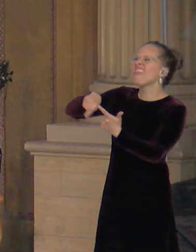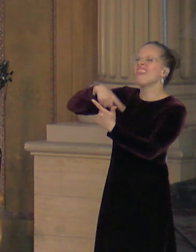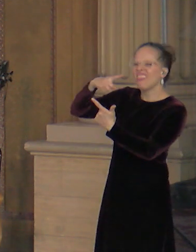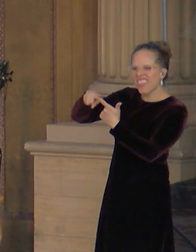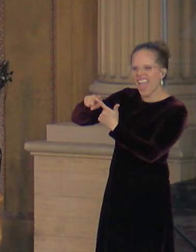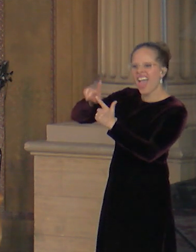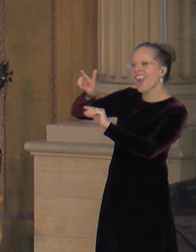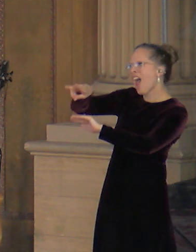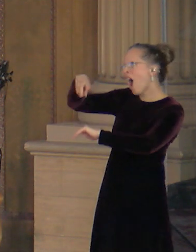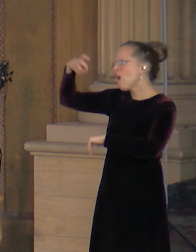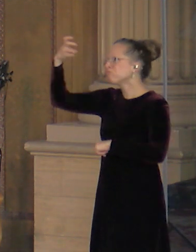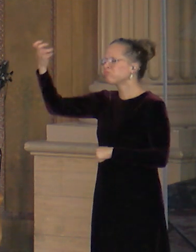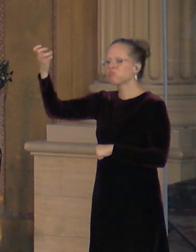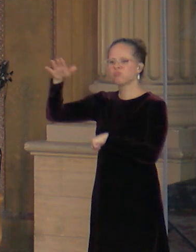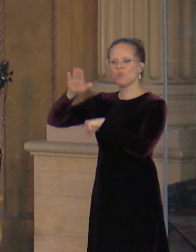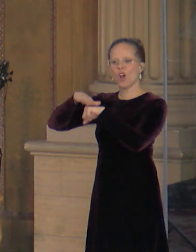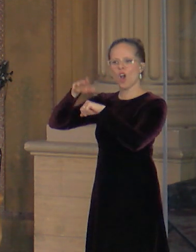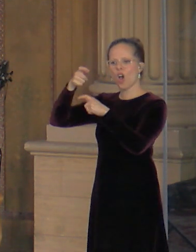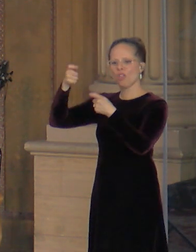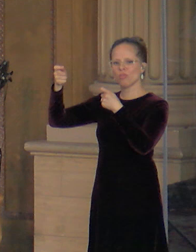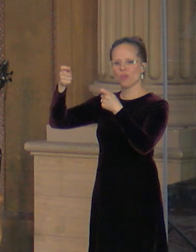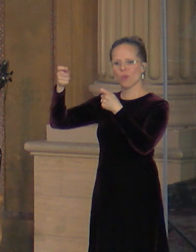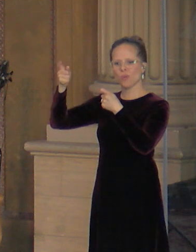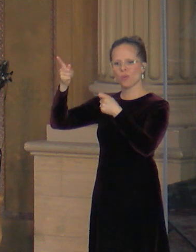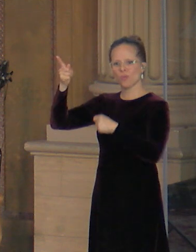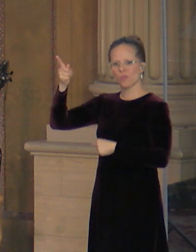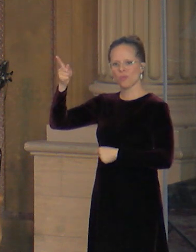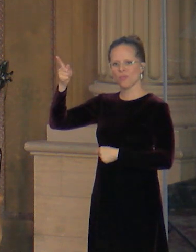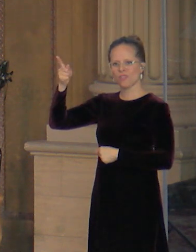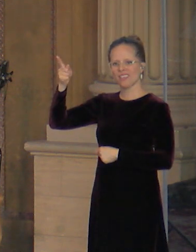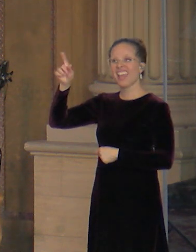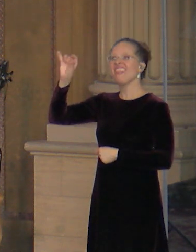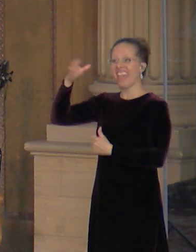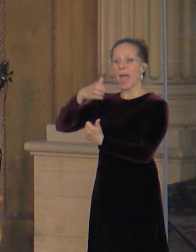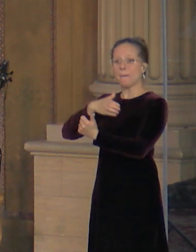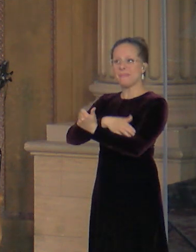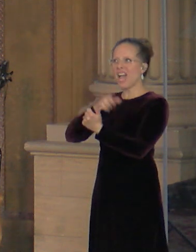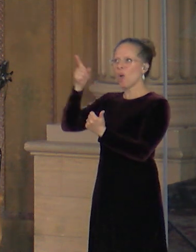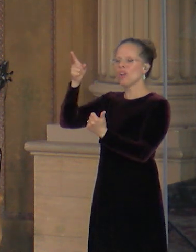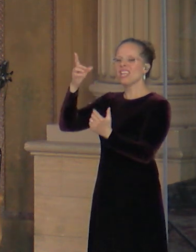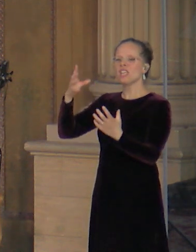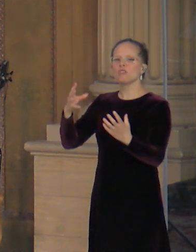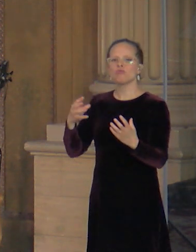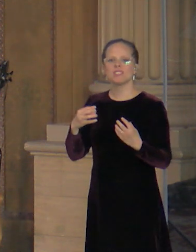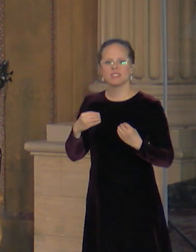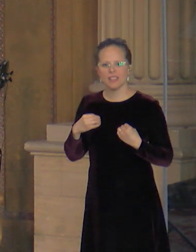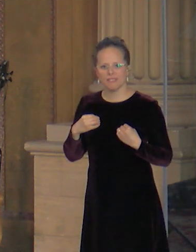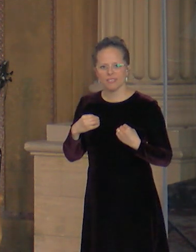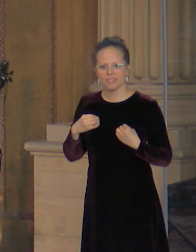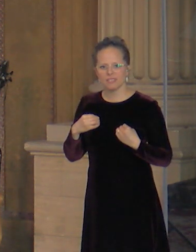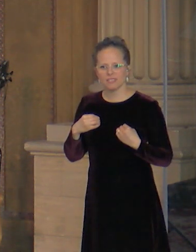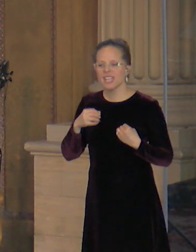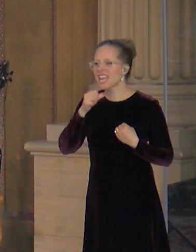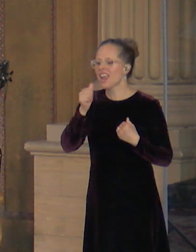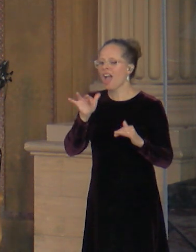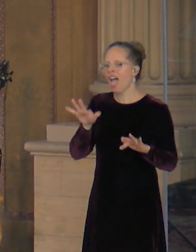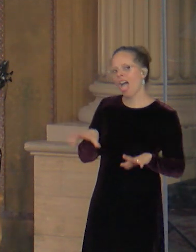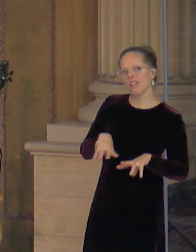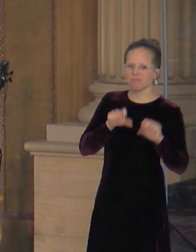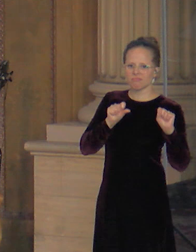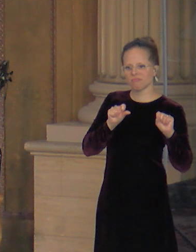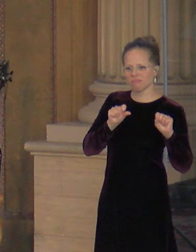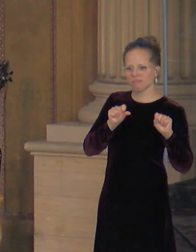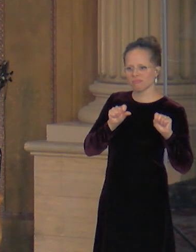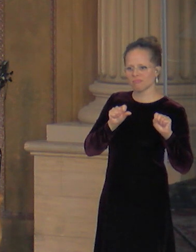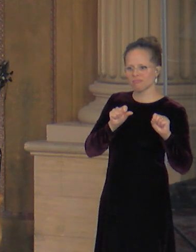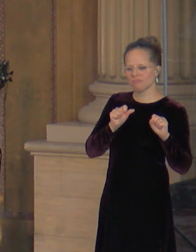only then does he receive power and that'll be power received and earned and deserved not power seized with shortcuts and false